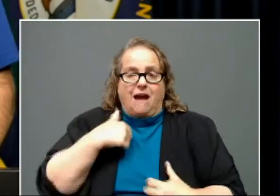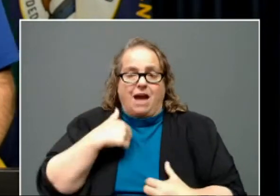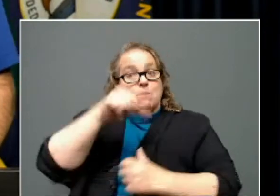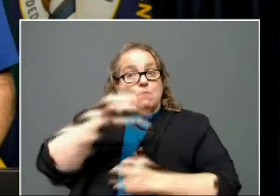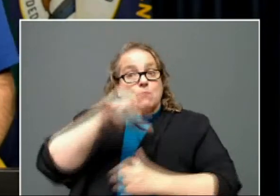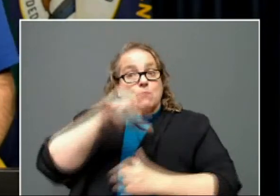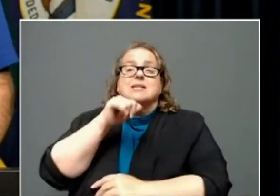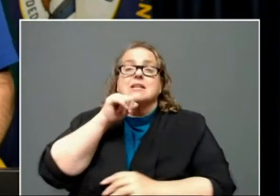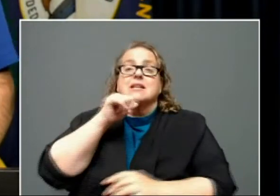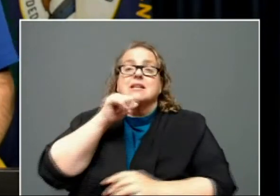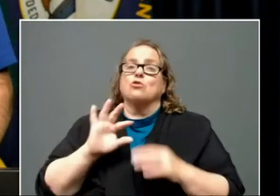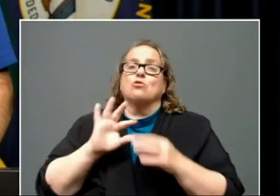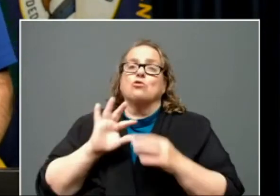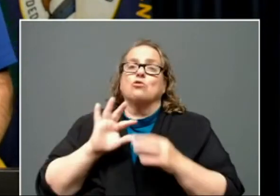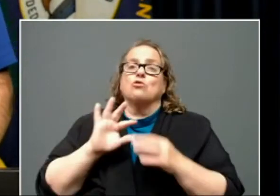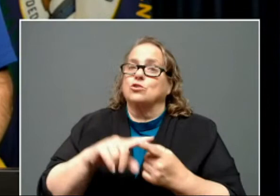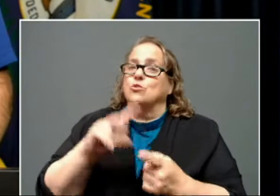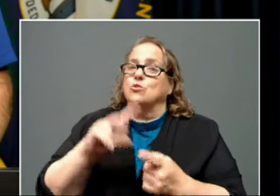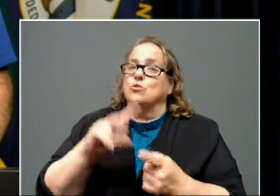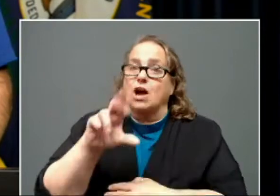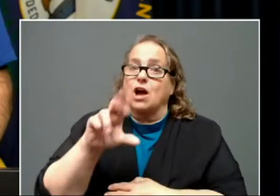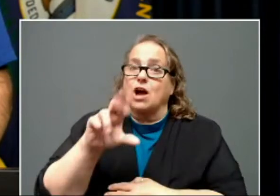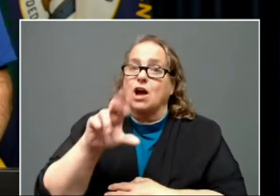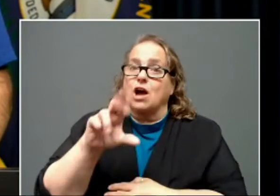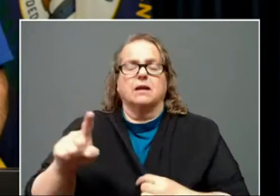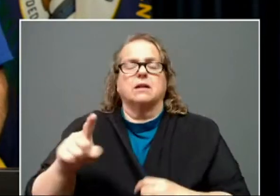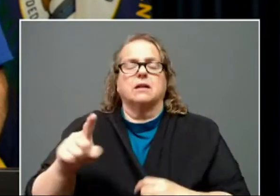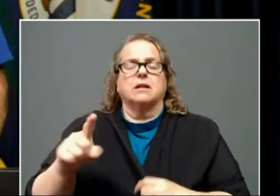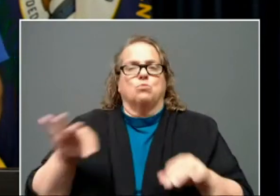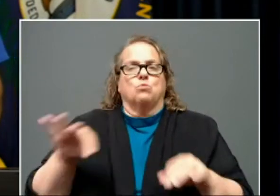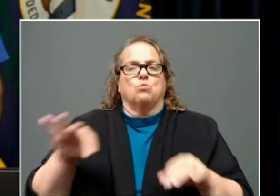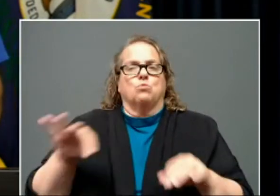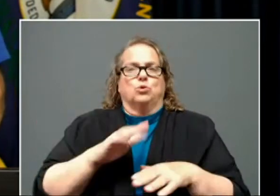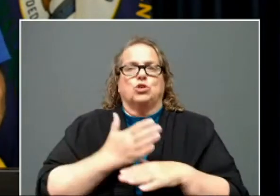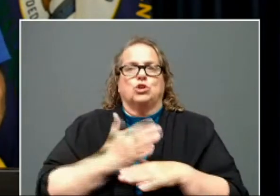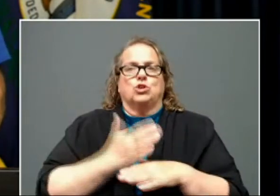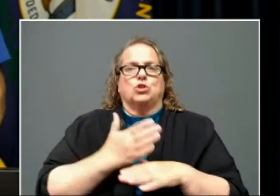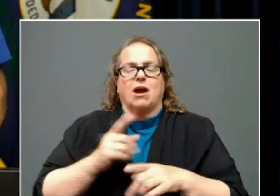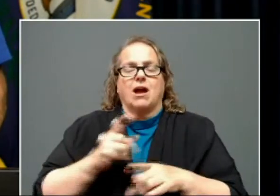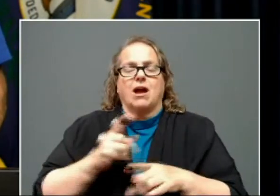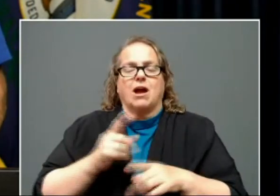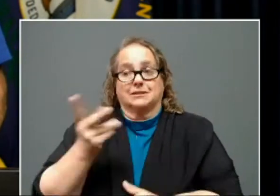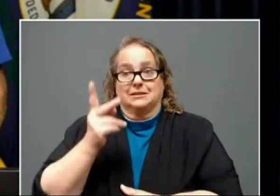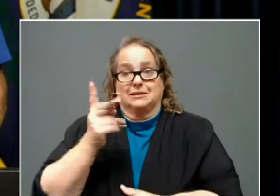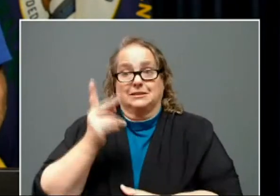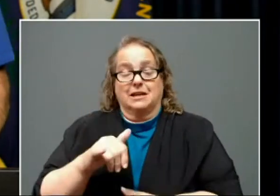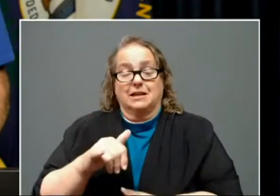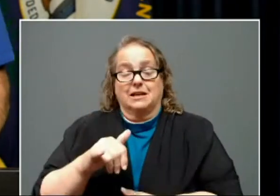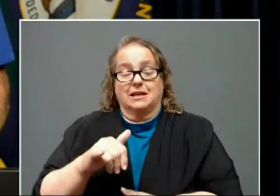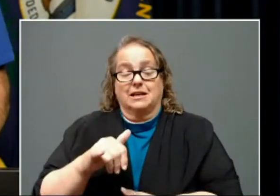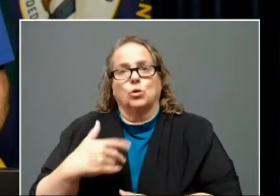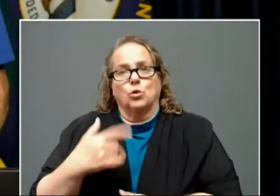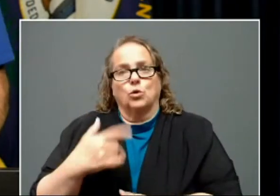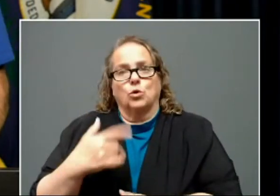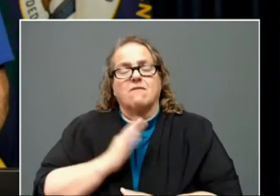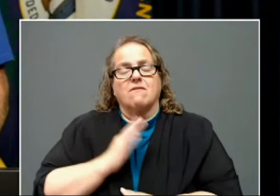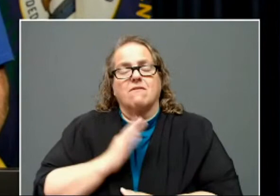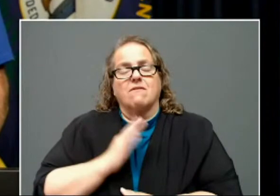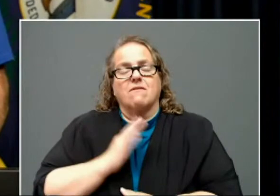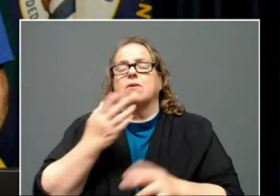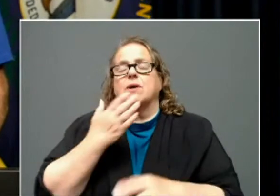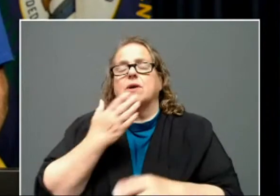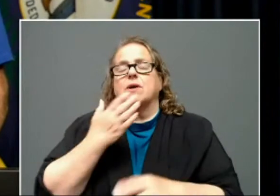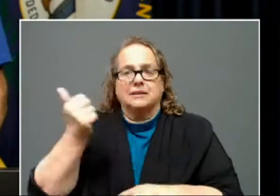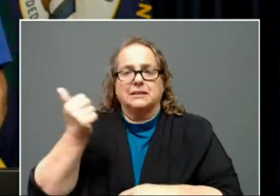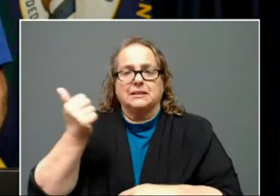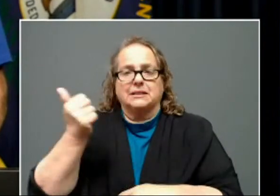but it is important to share as the Commonwealth has lost one of our very, very best. Ernie West, a